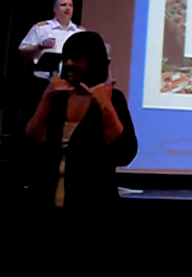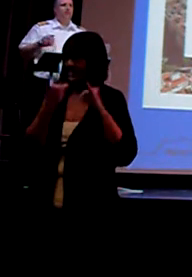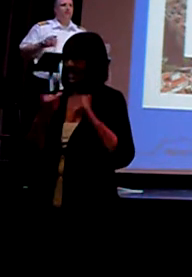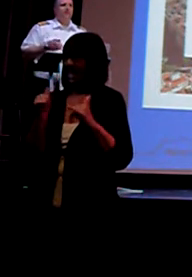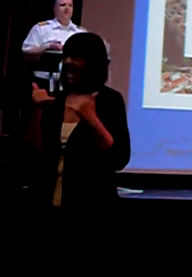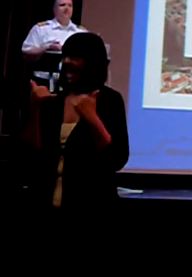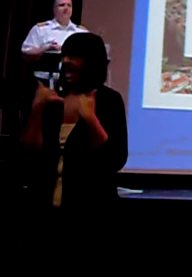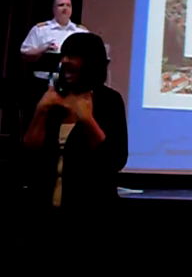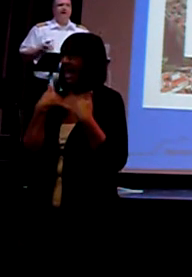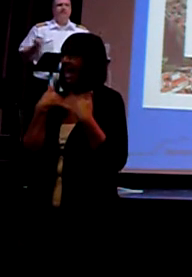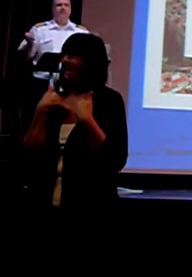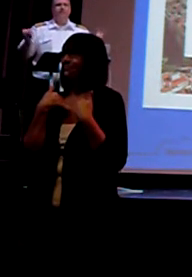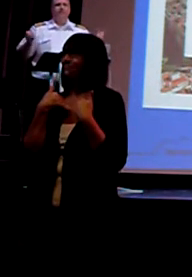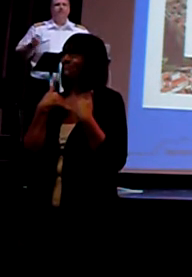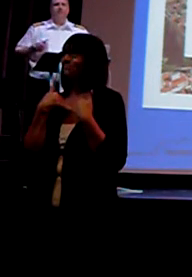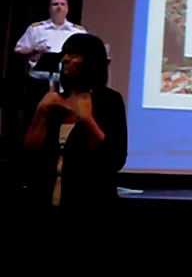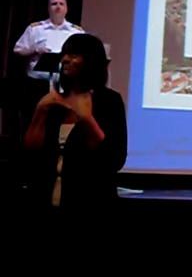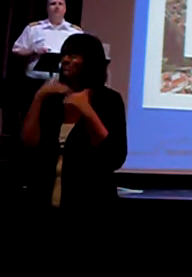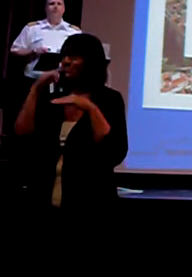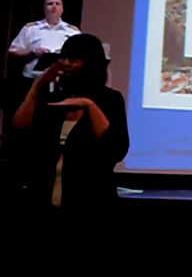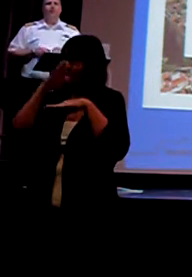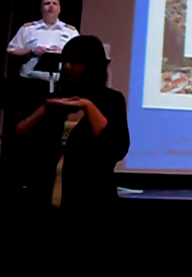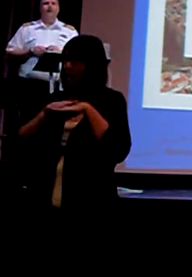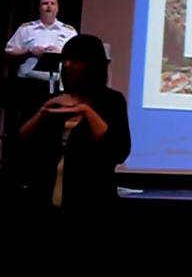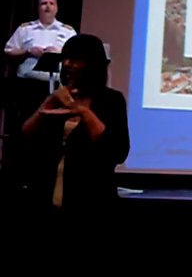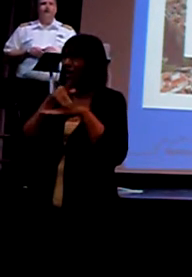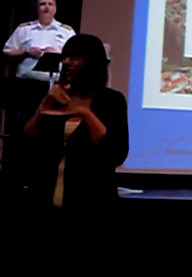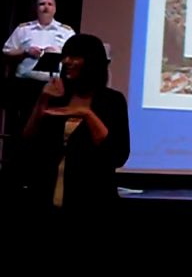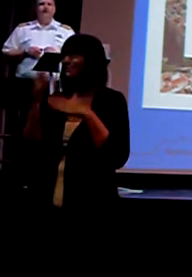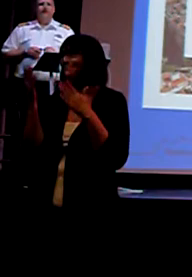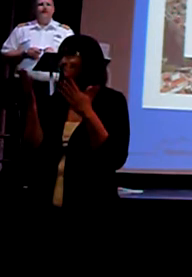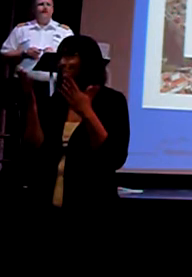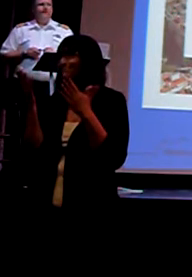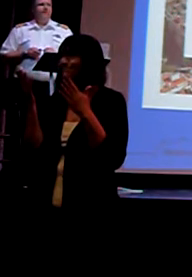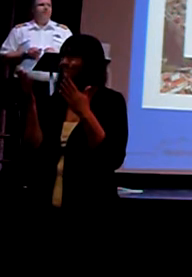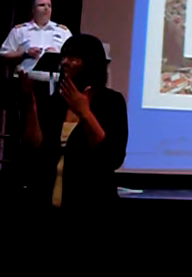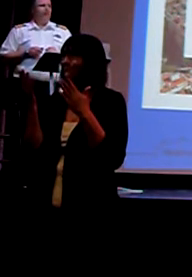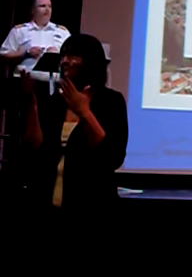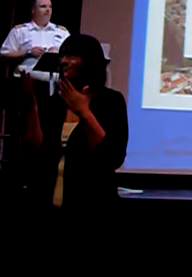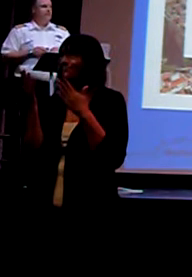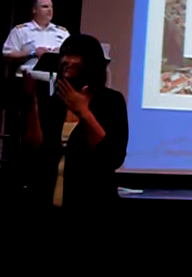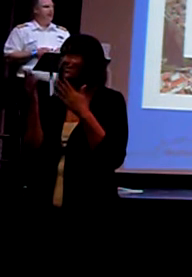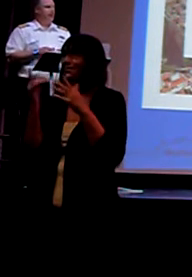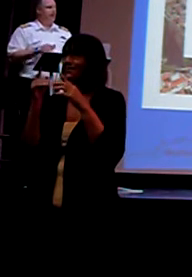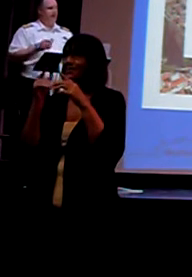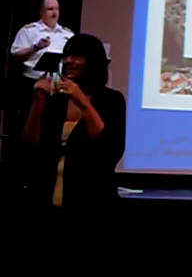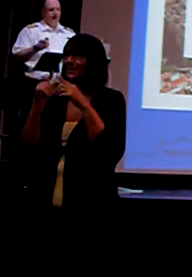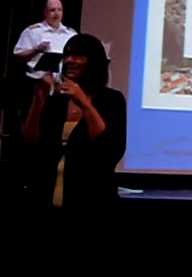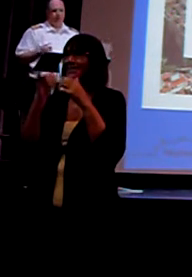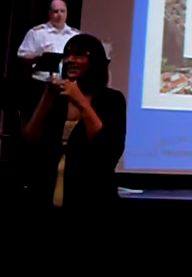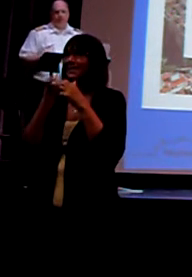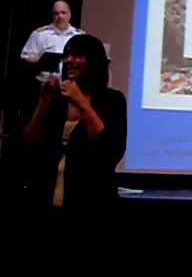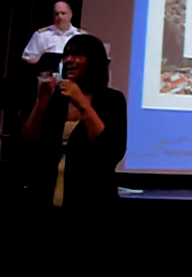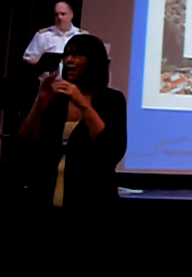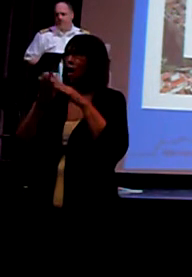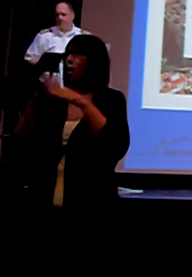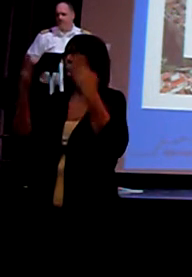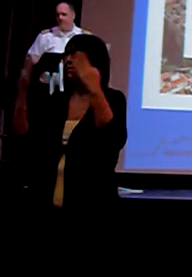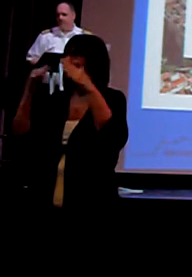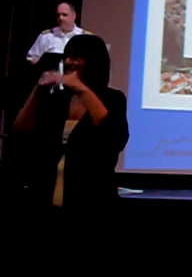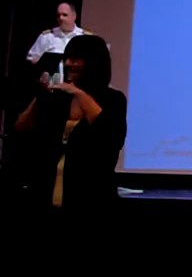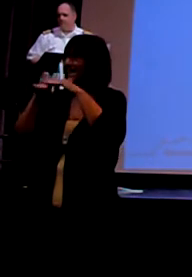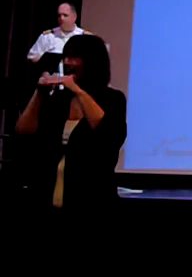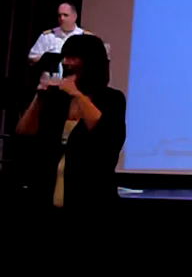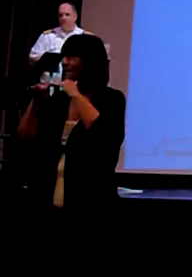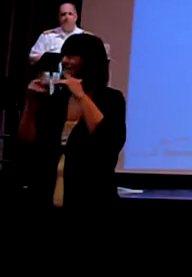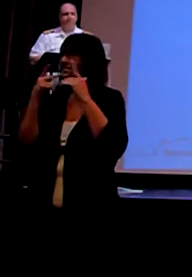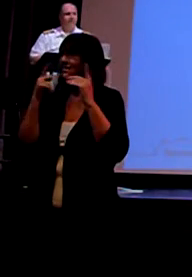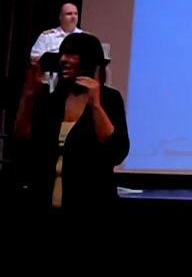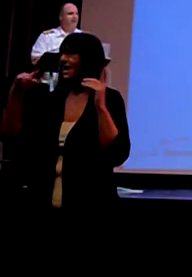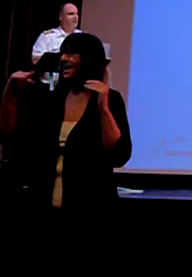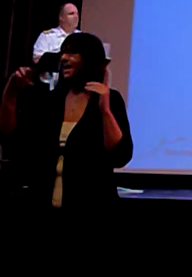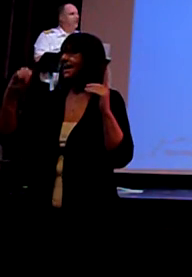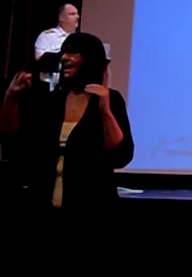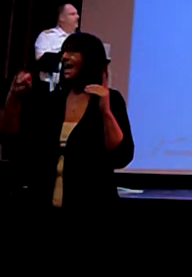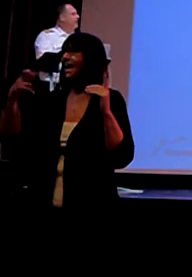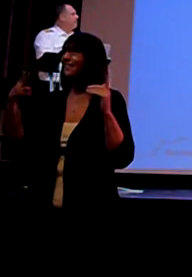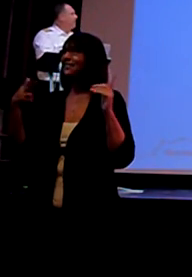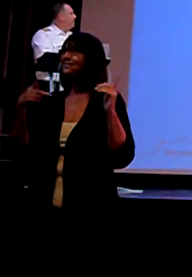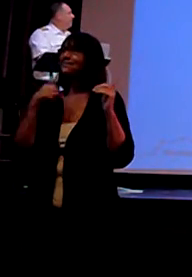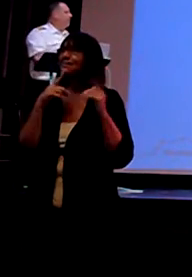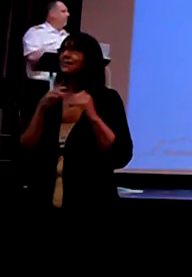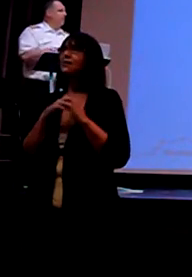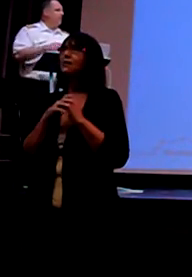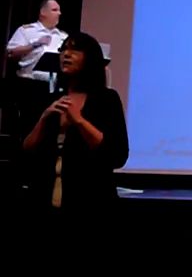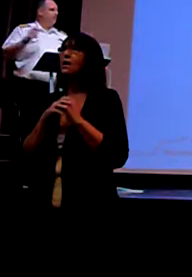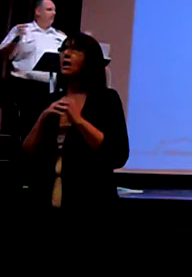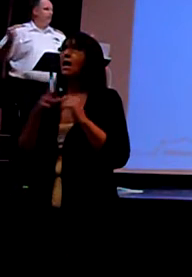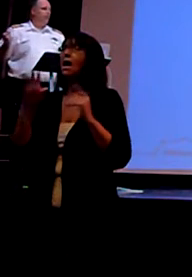lot of labyrinths that ends up on small little squares and openings. Nice place.